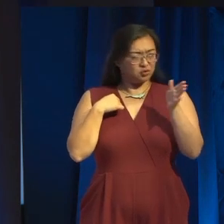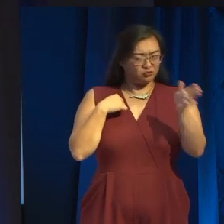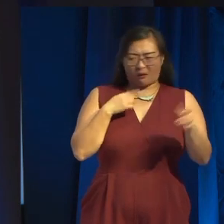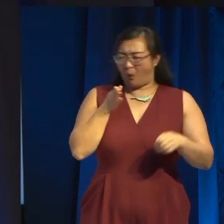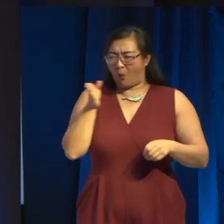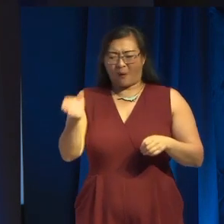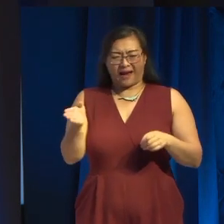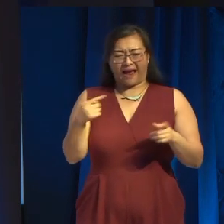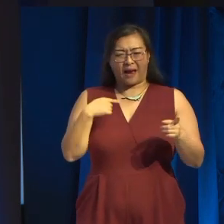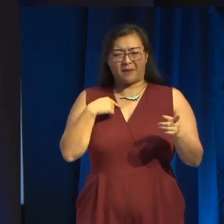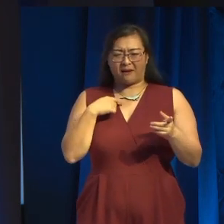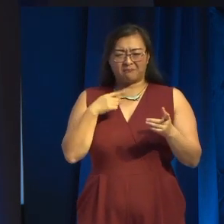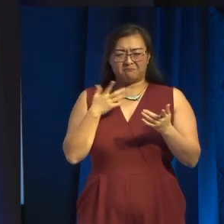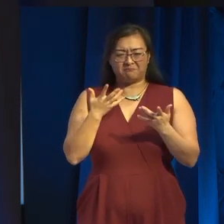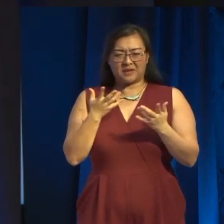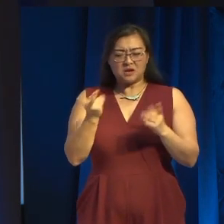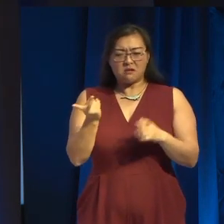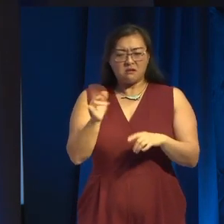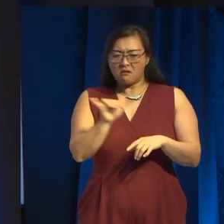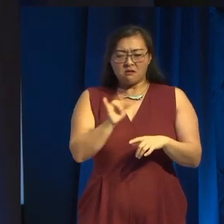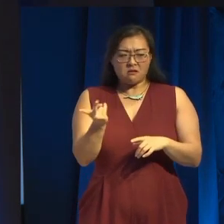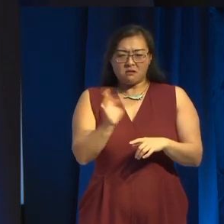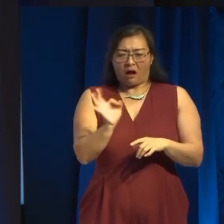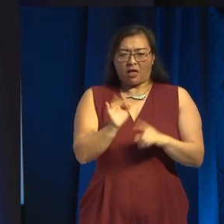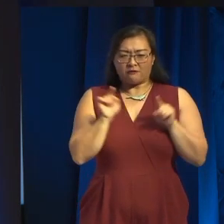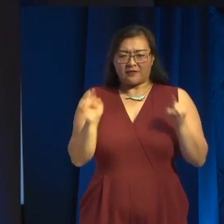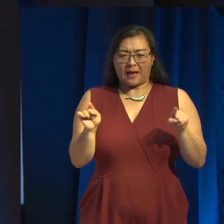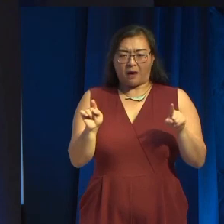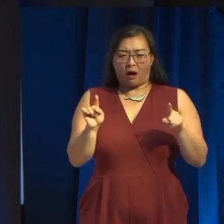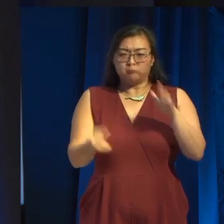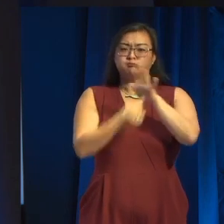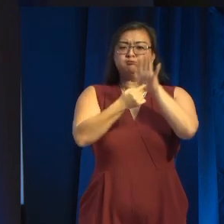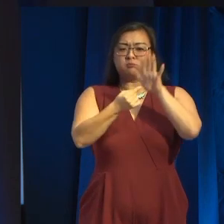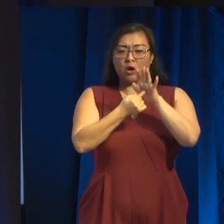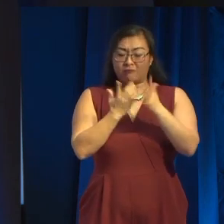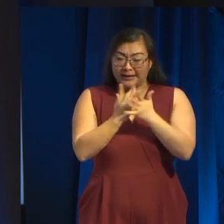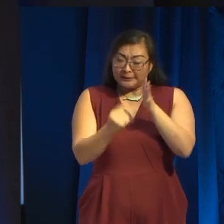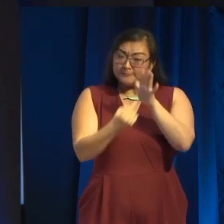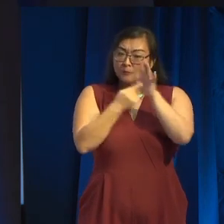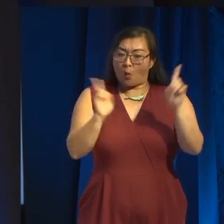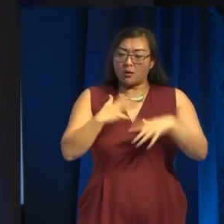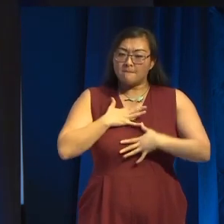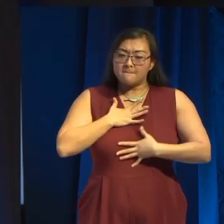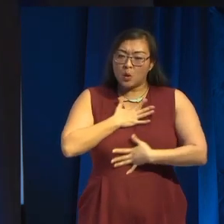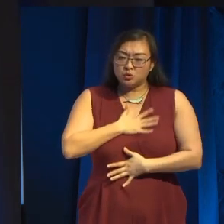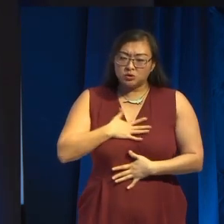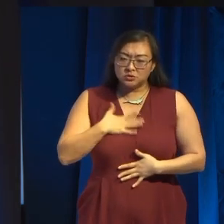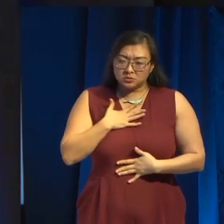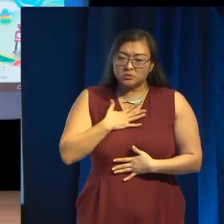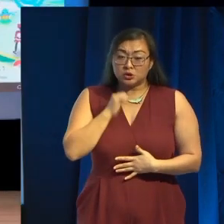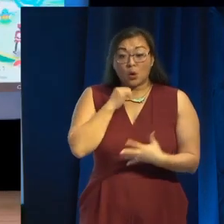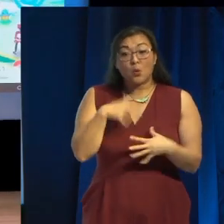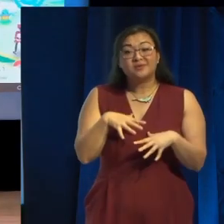cornerstone of the development, and instead it's emotion. So to talk a little more about this point, I'm going to start with gameplay specific